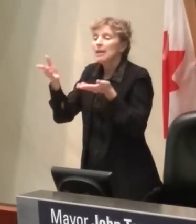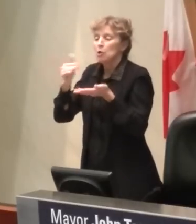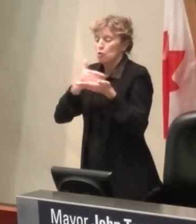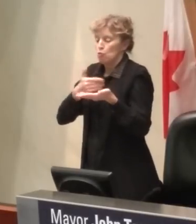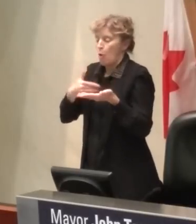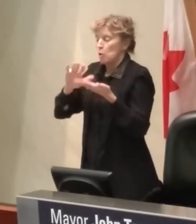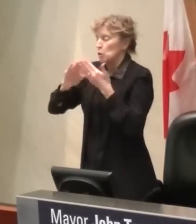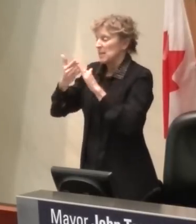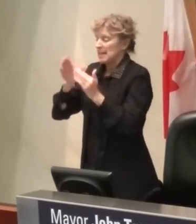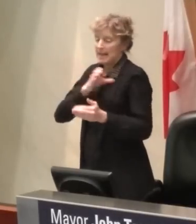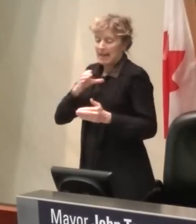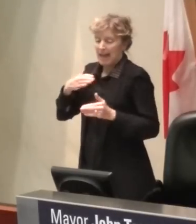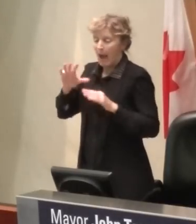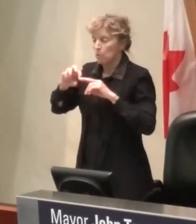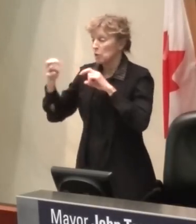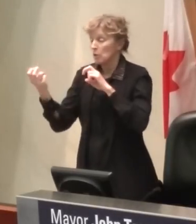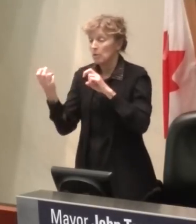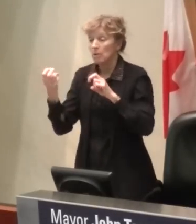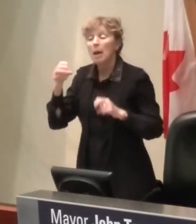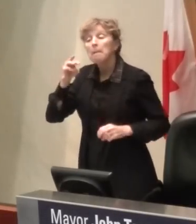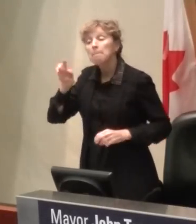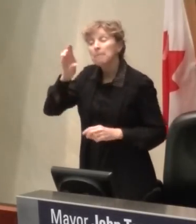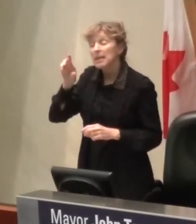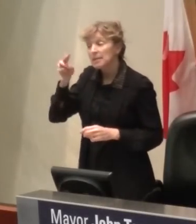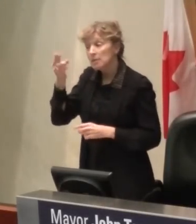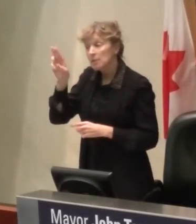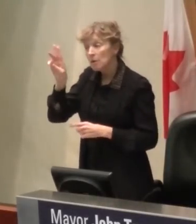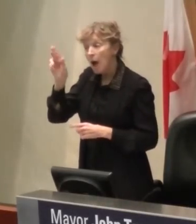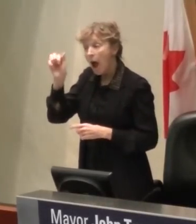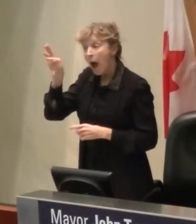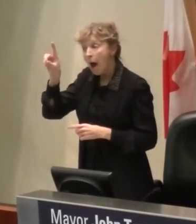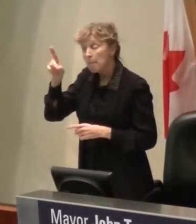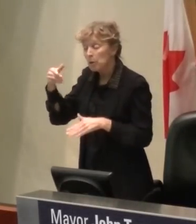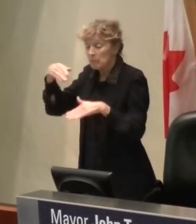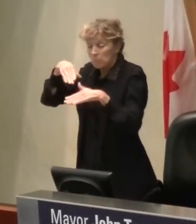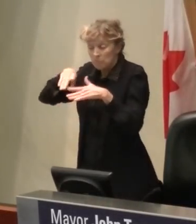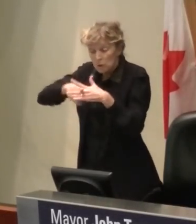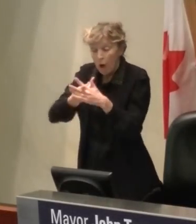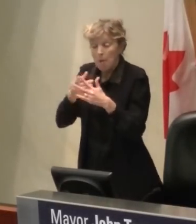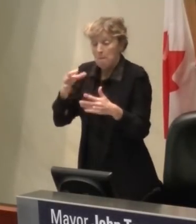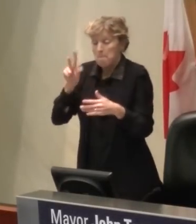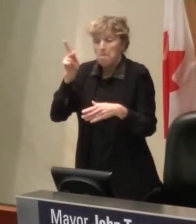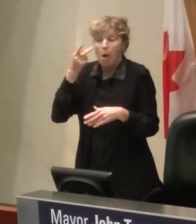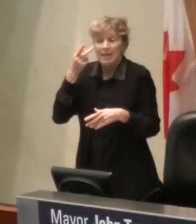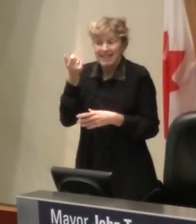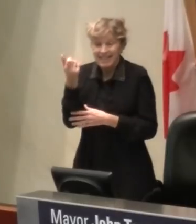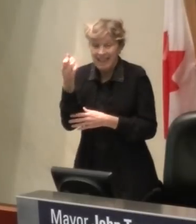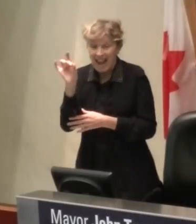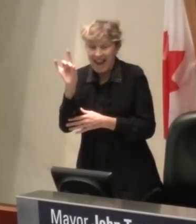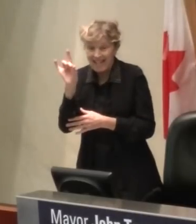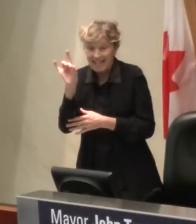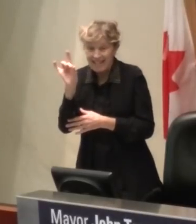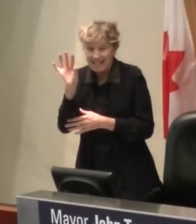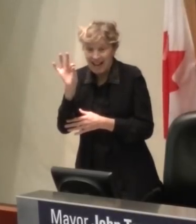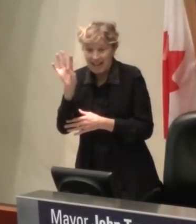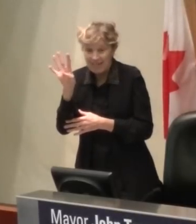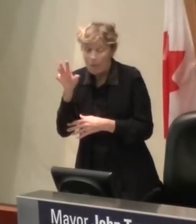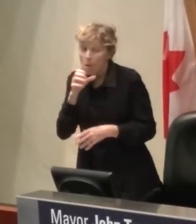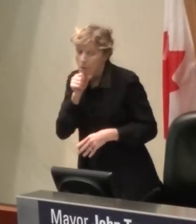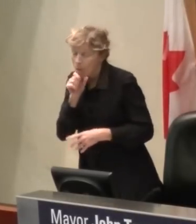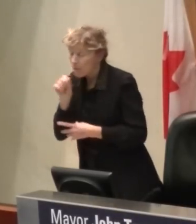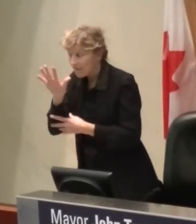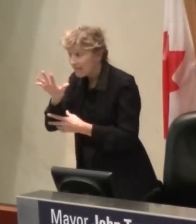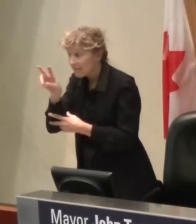Councilor. Mr. Hubbard entered politics in 1894 at the age of